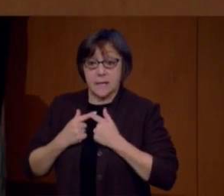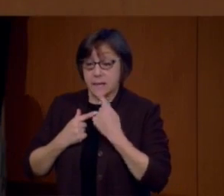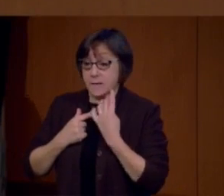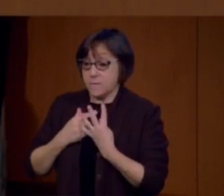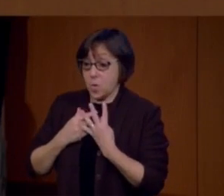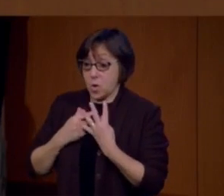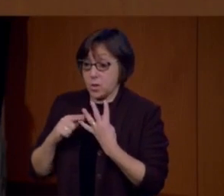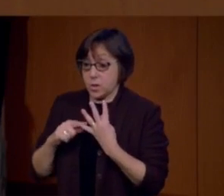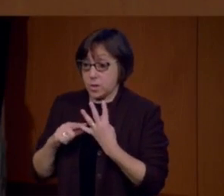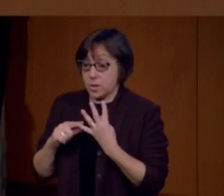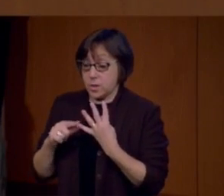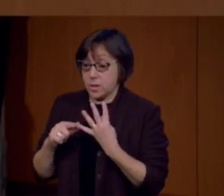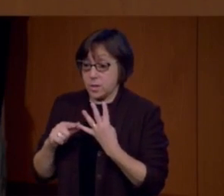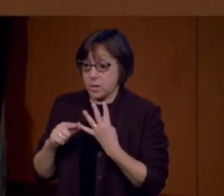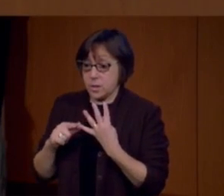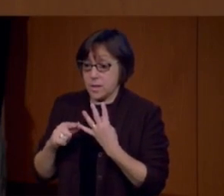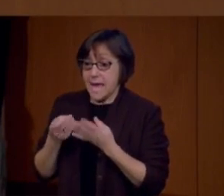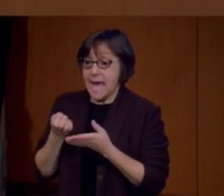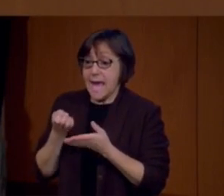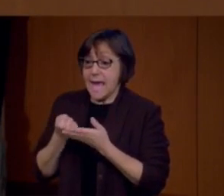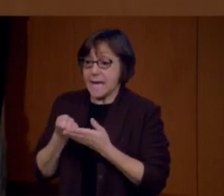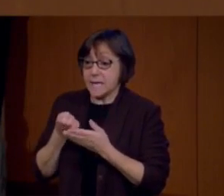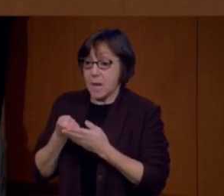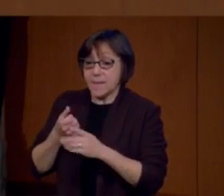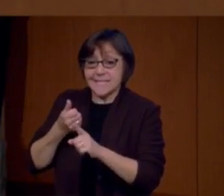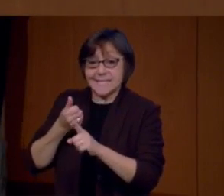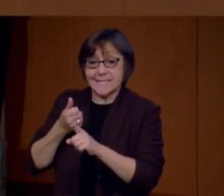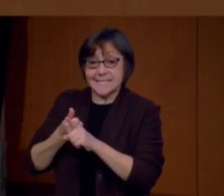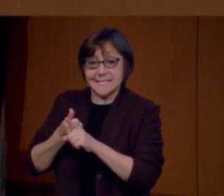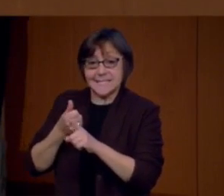And fourth, economic self-sufficiency.